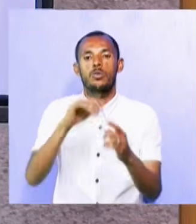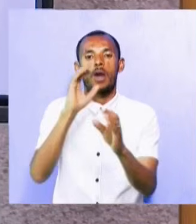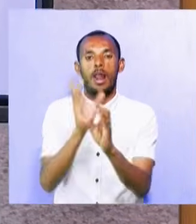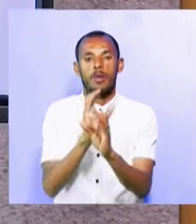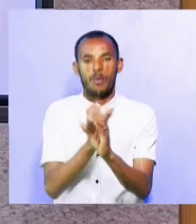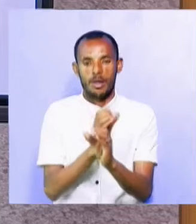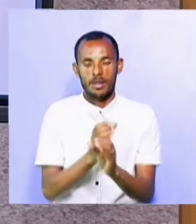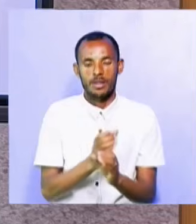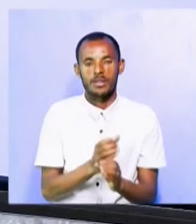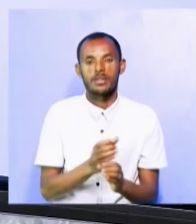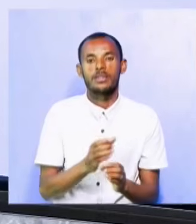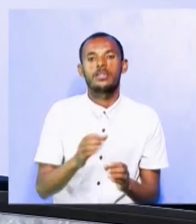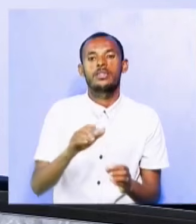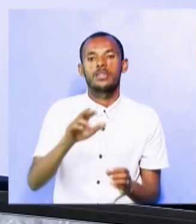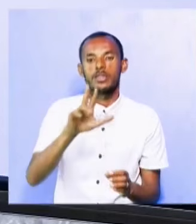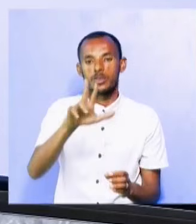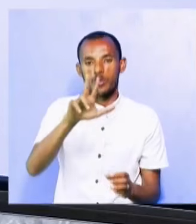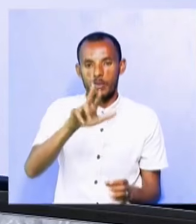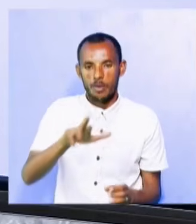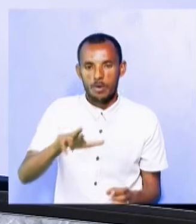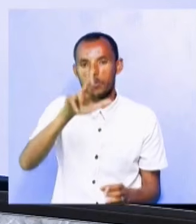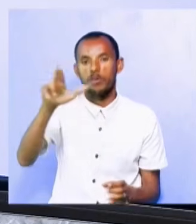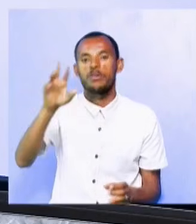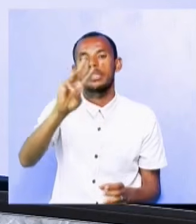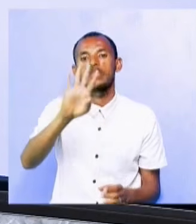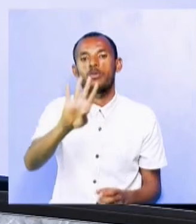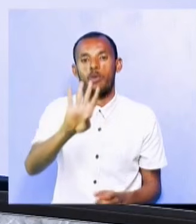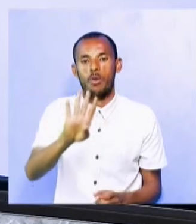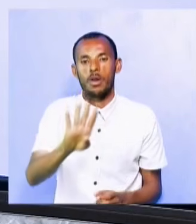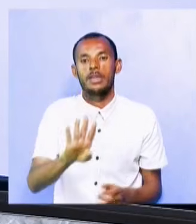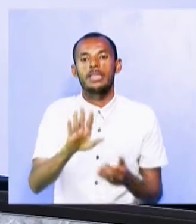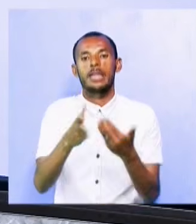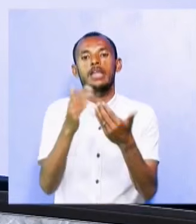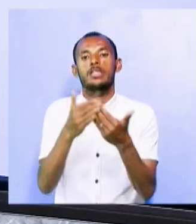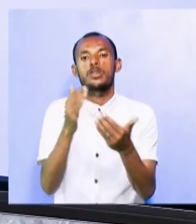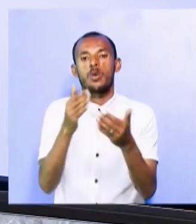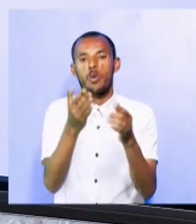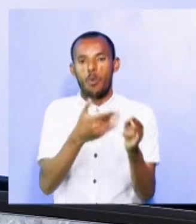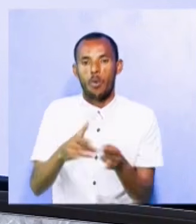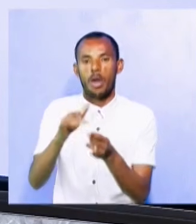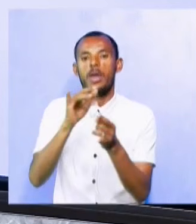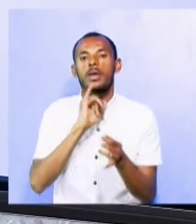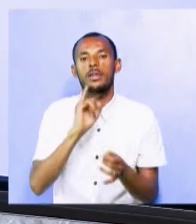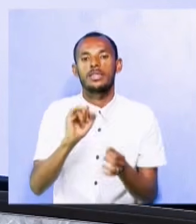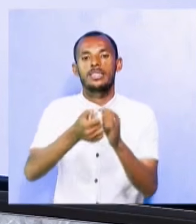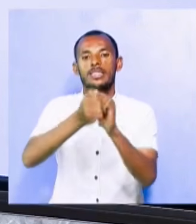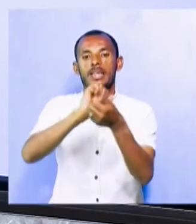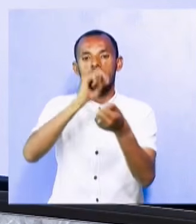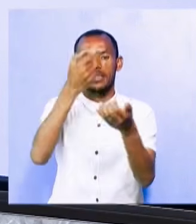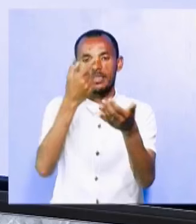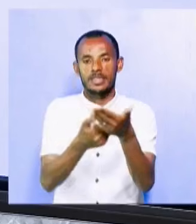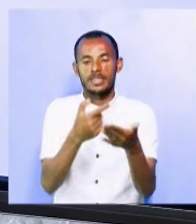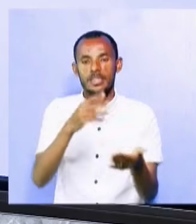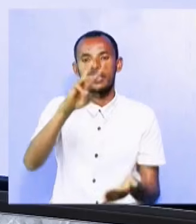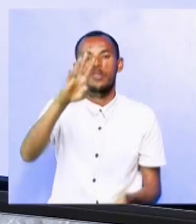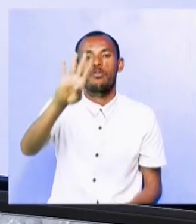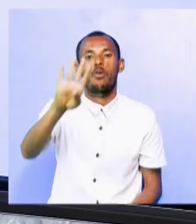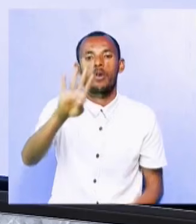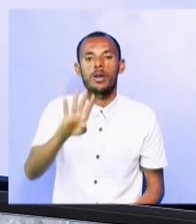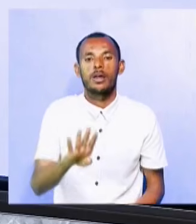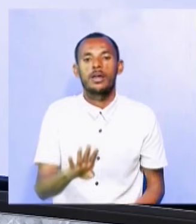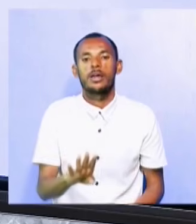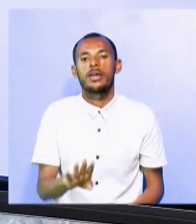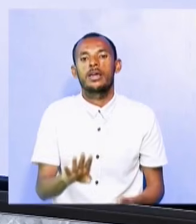the cubed root of 64, the easy way is change this 64